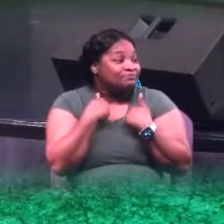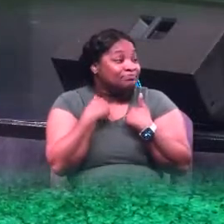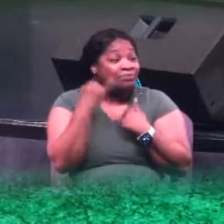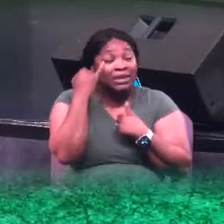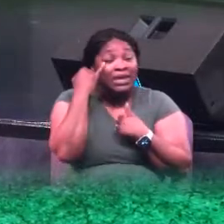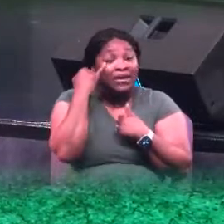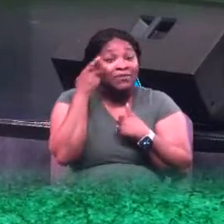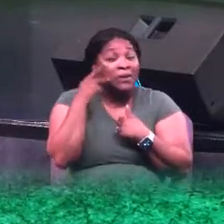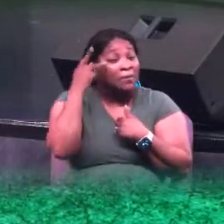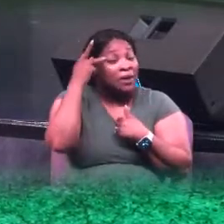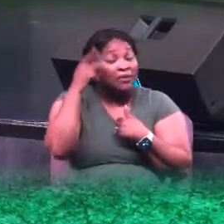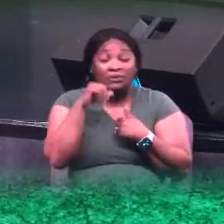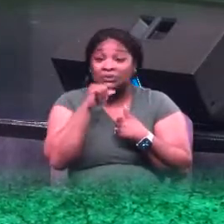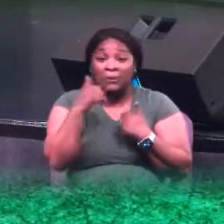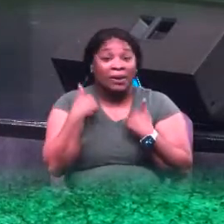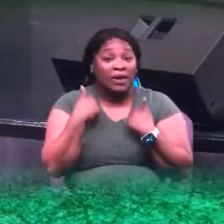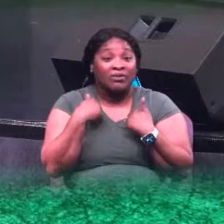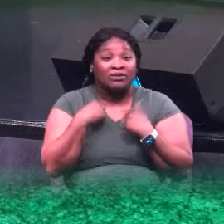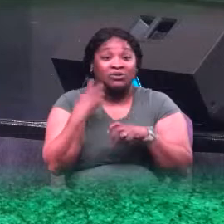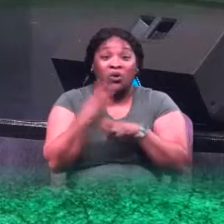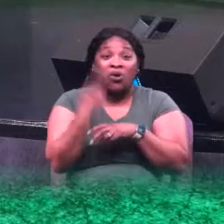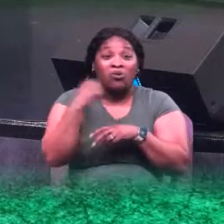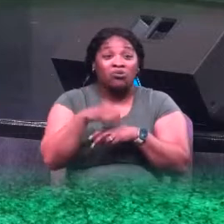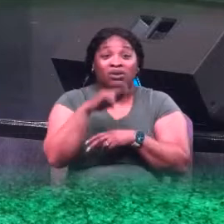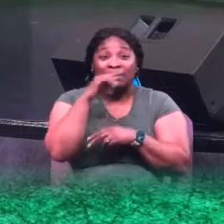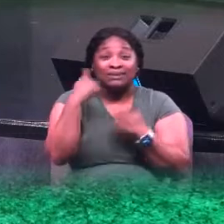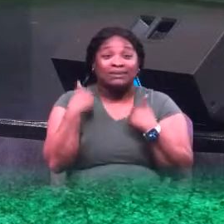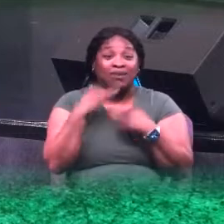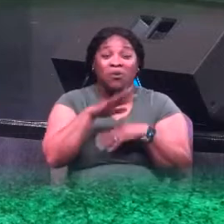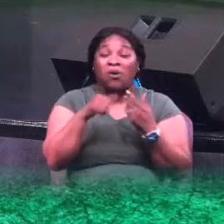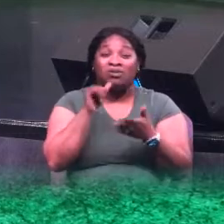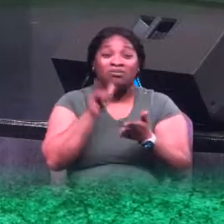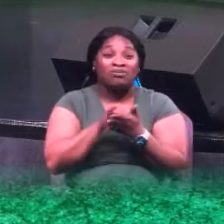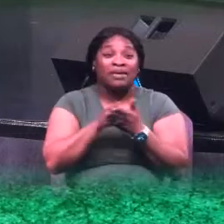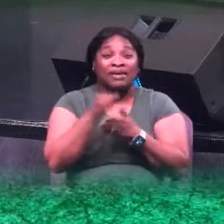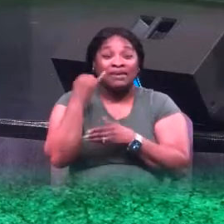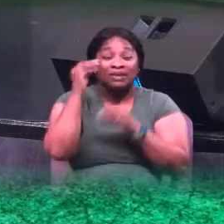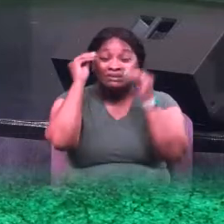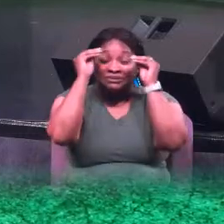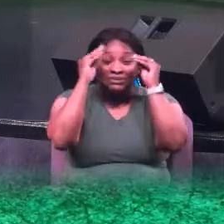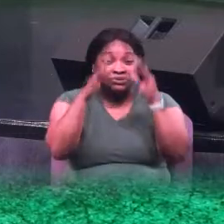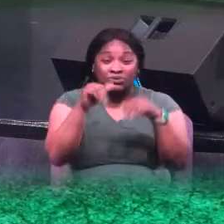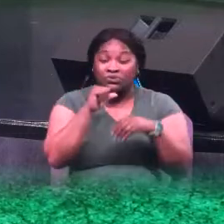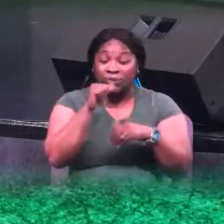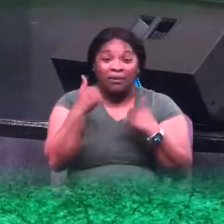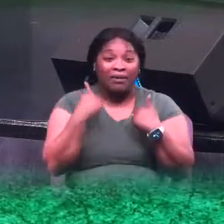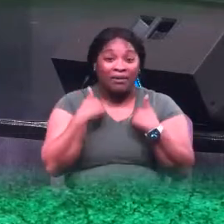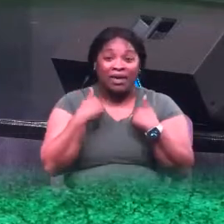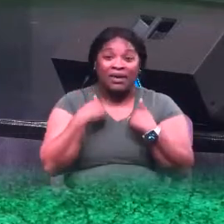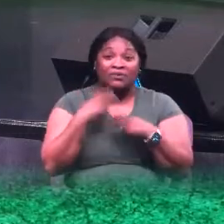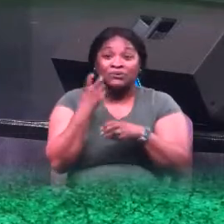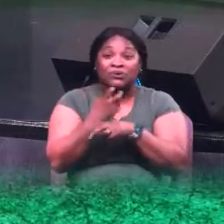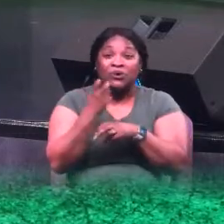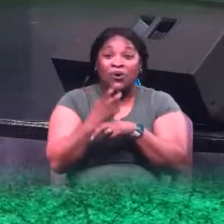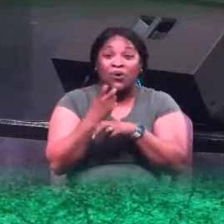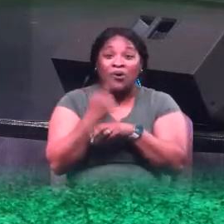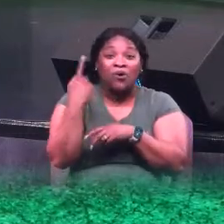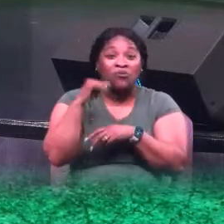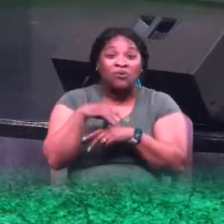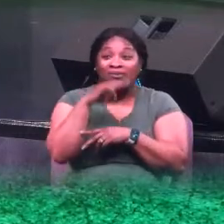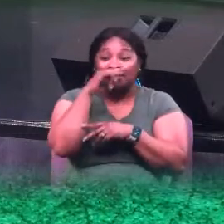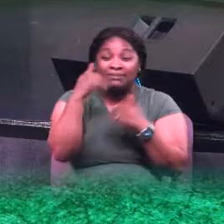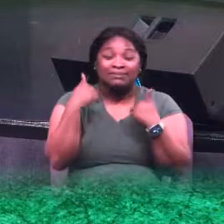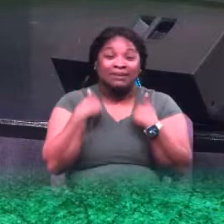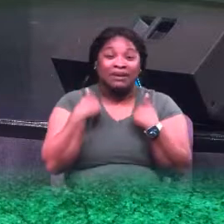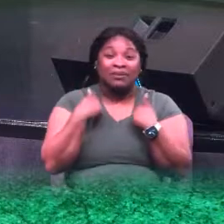if the parents don't have it. It's hard for the kids to have all of that if their teachers don't have it. It's hard for the kids